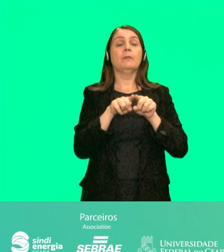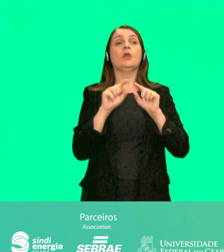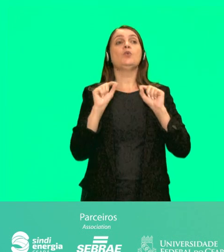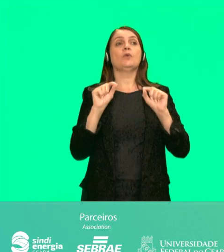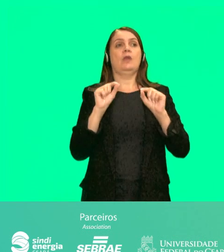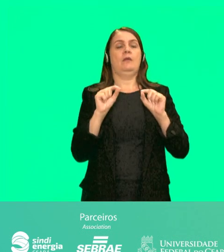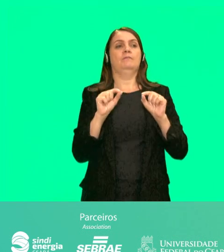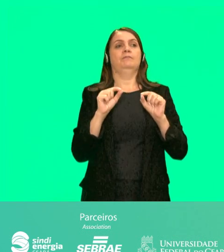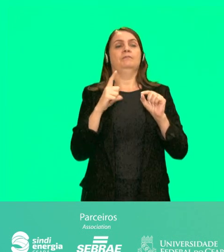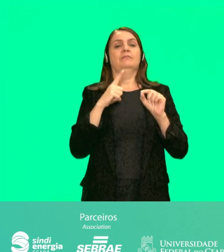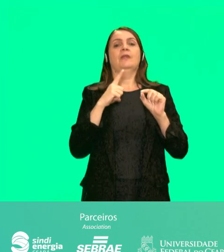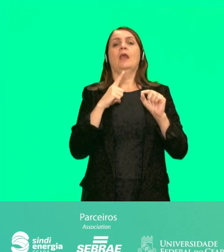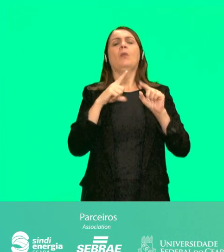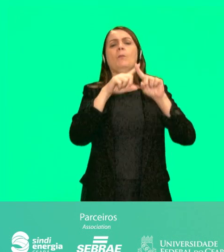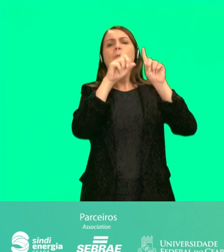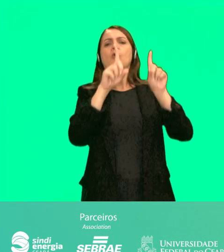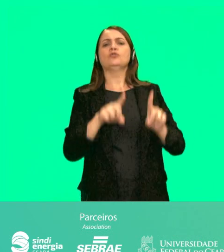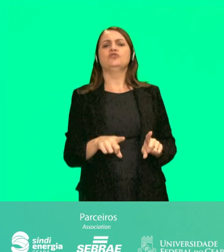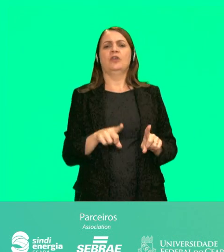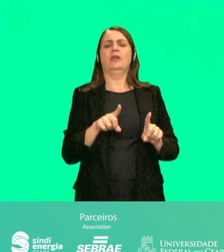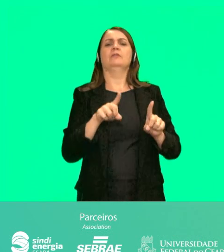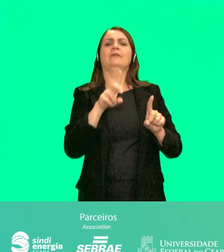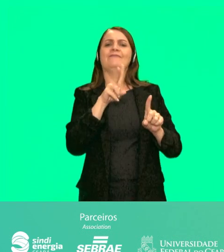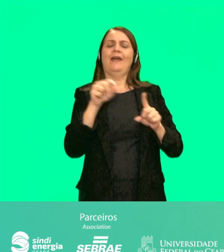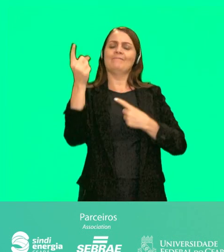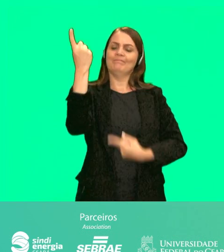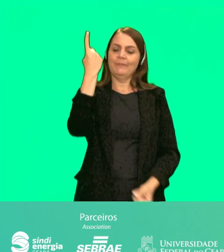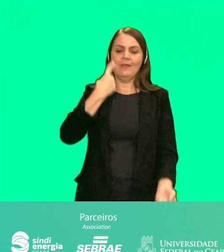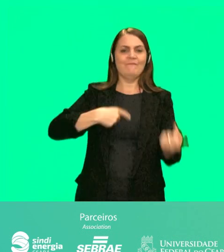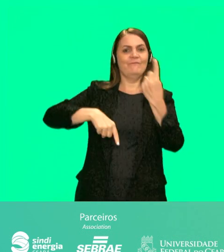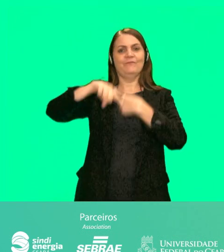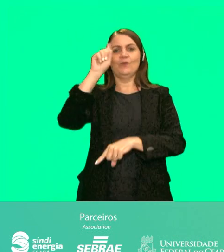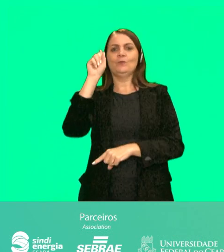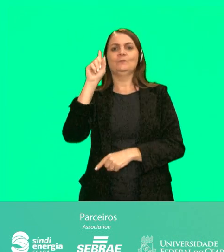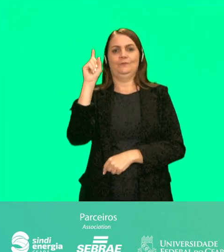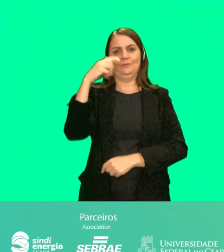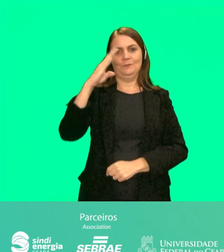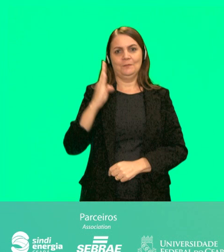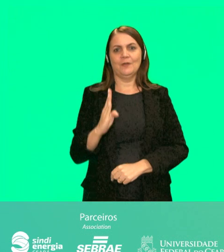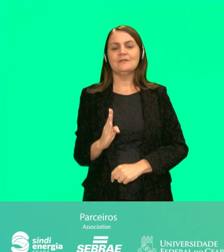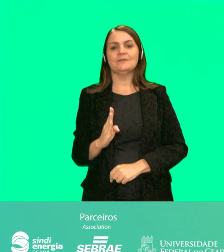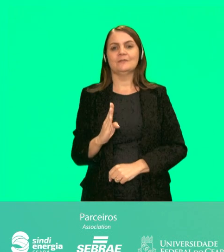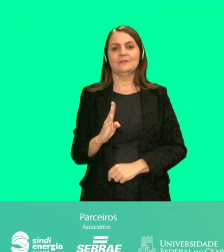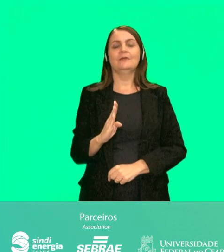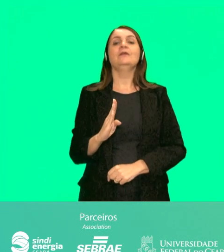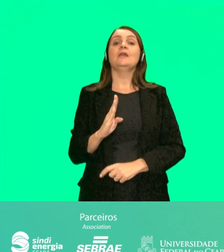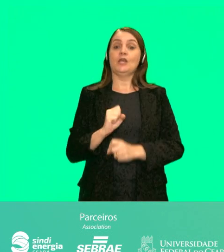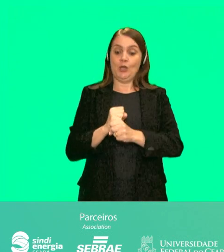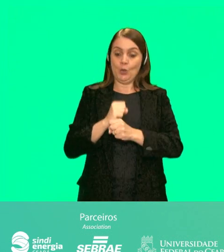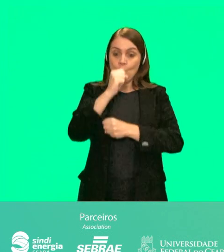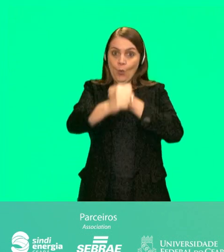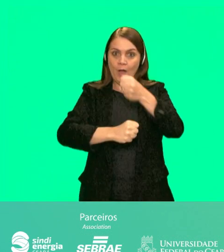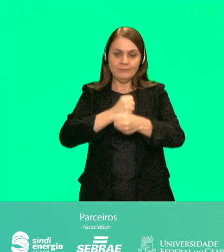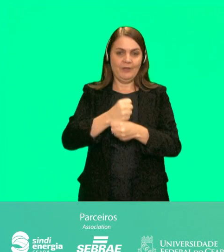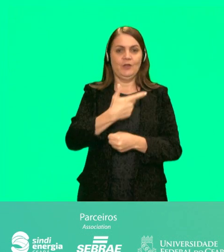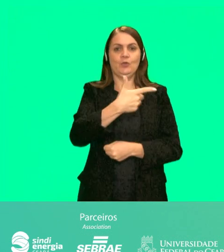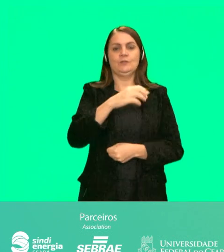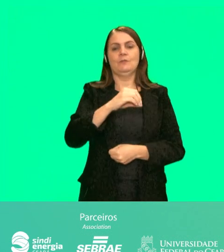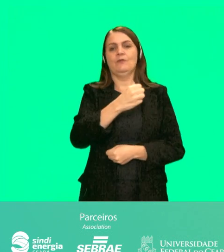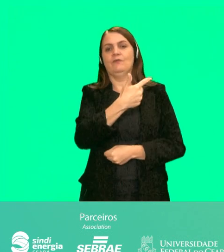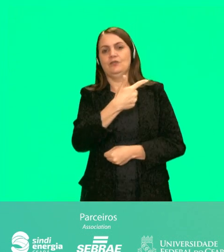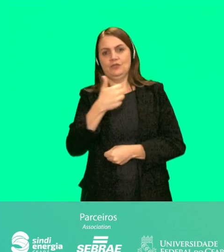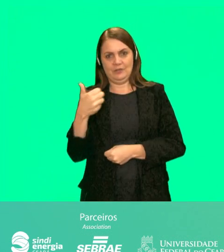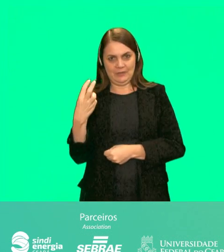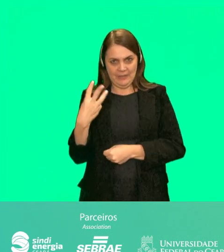get joint knowledge. And then next year, we will be able to